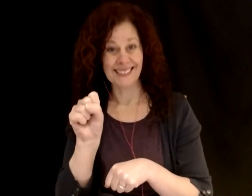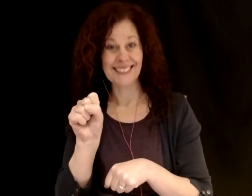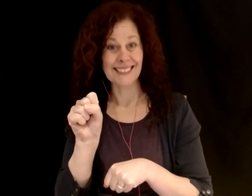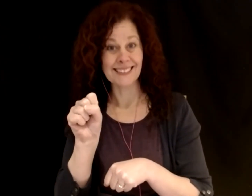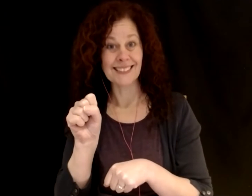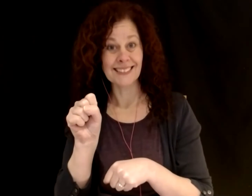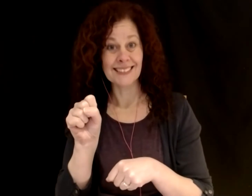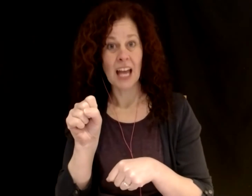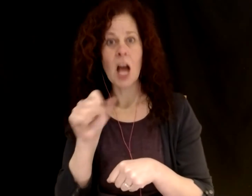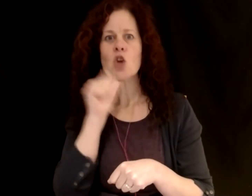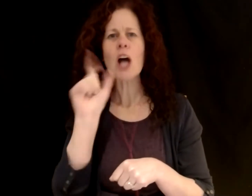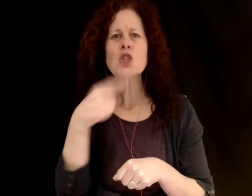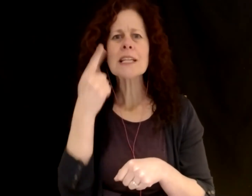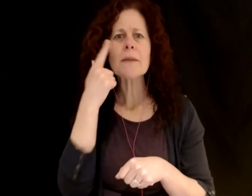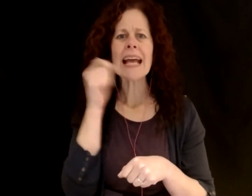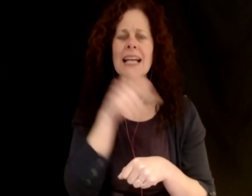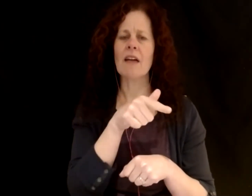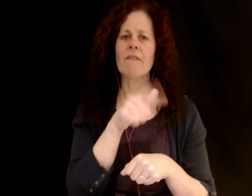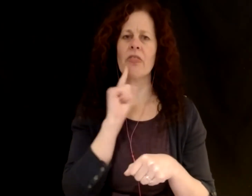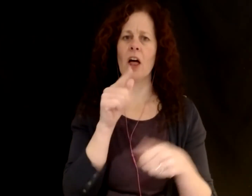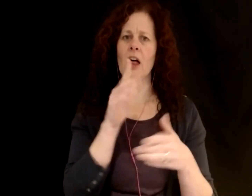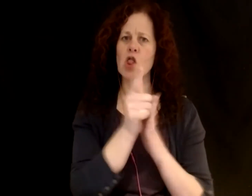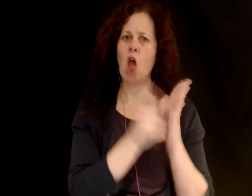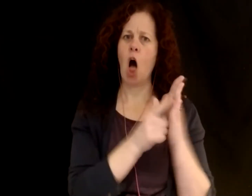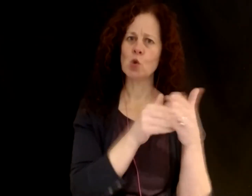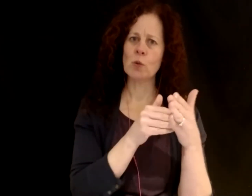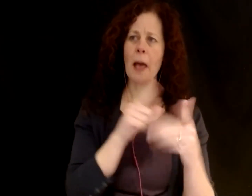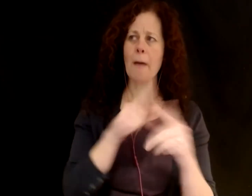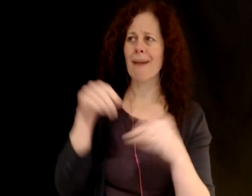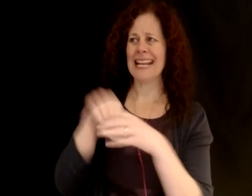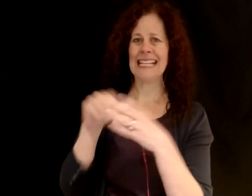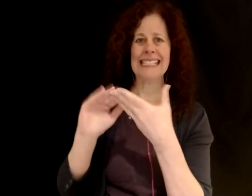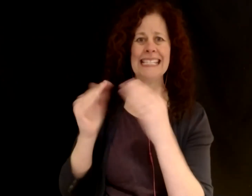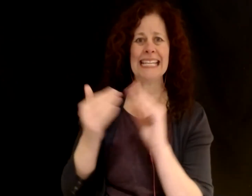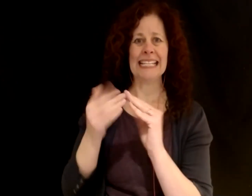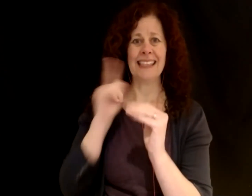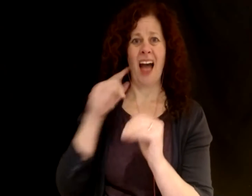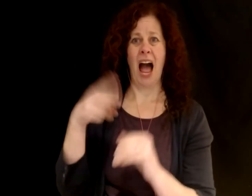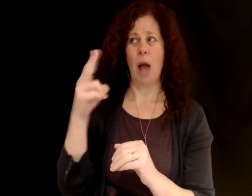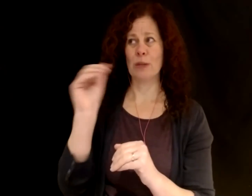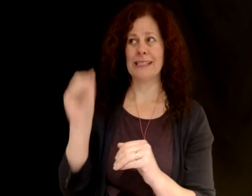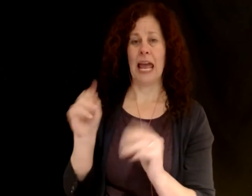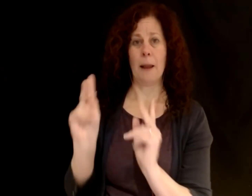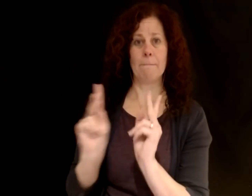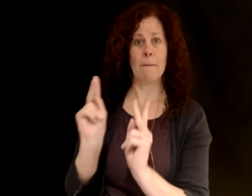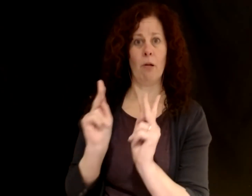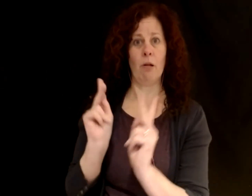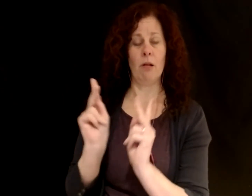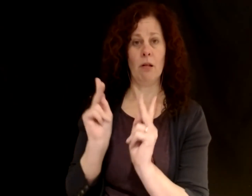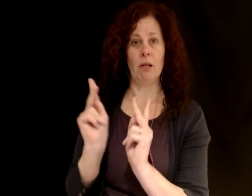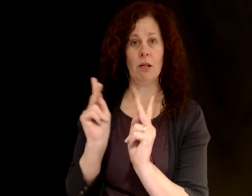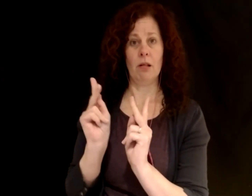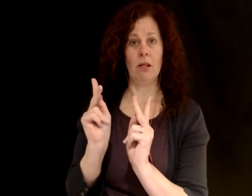also cities that make a big chunk of people, whether it's, there's